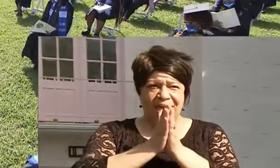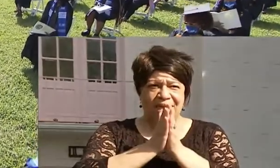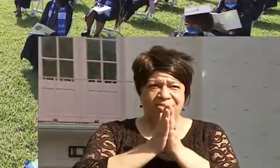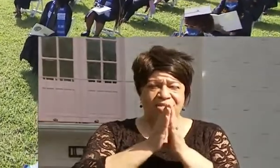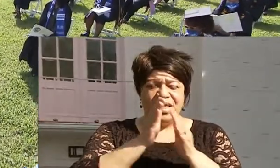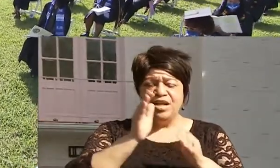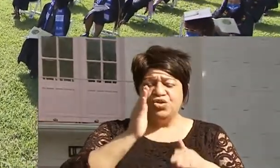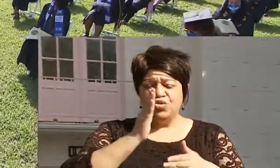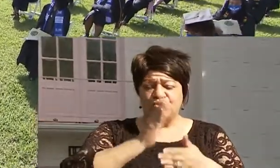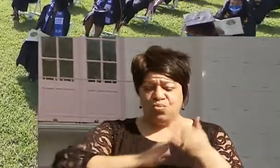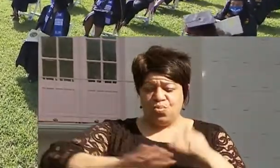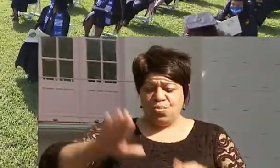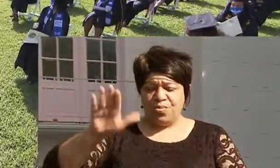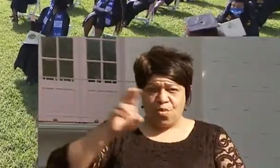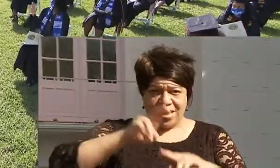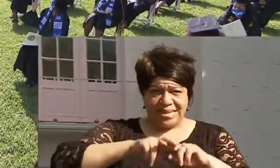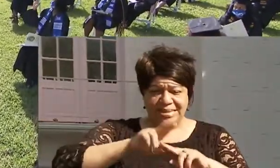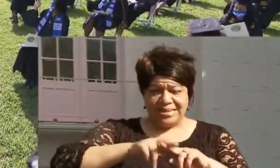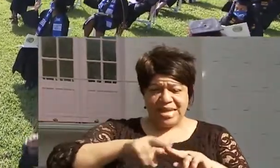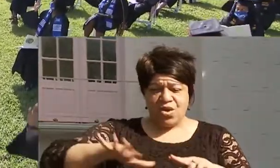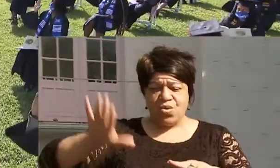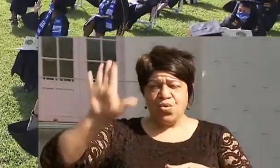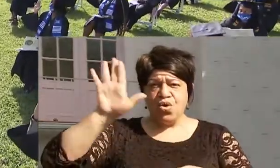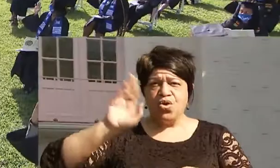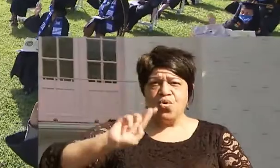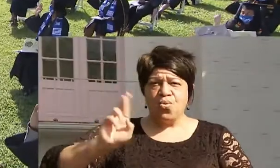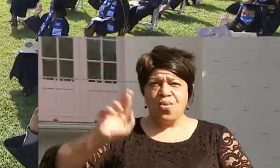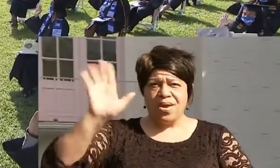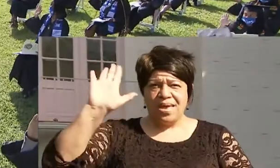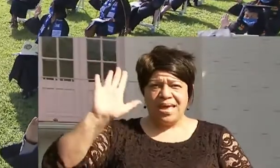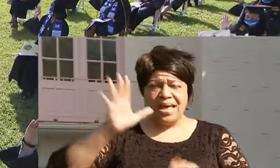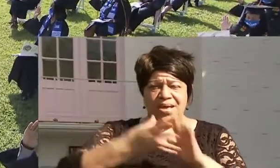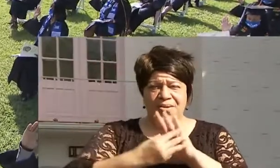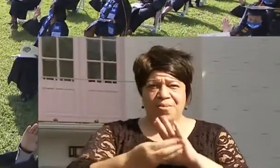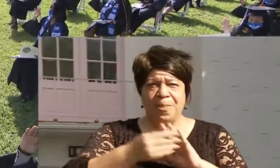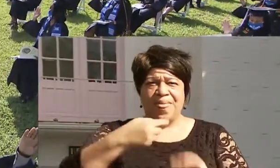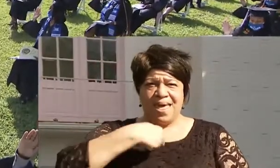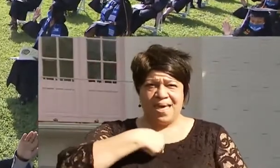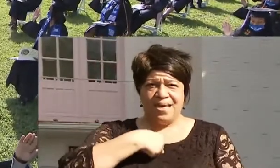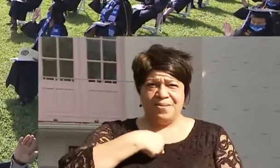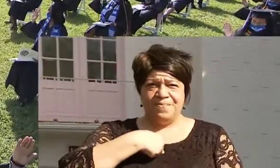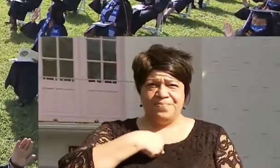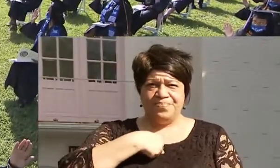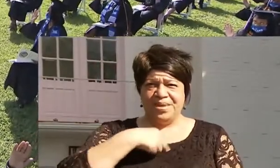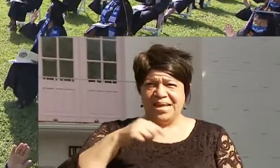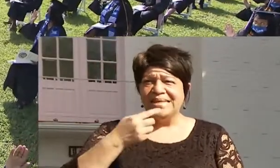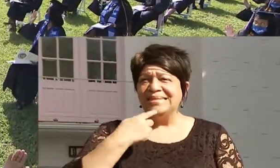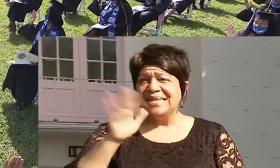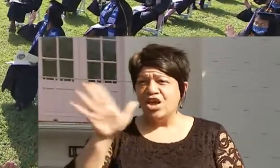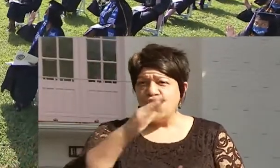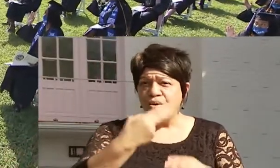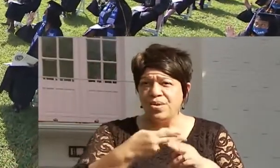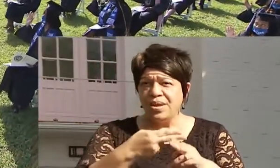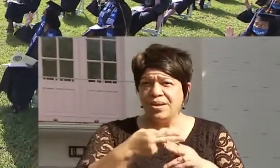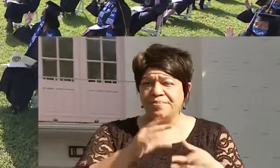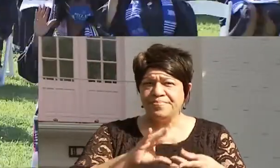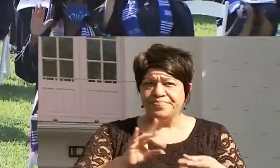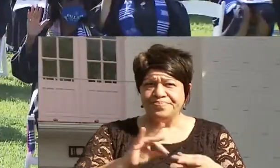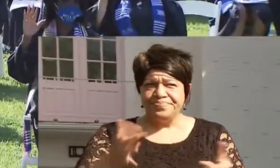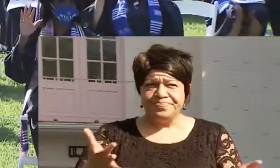simply raise your hands and repeat after me. I state your name.